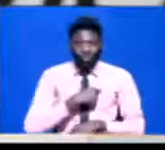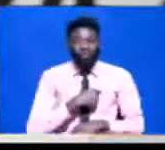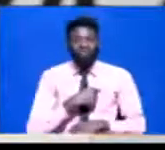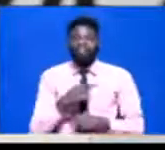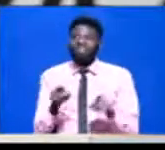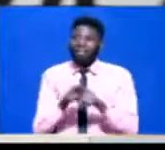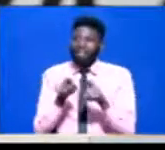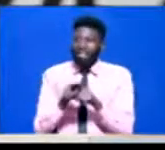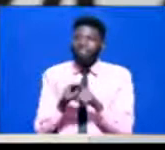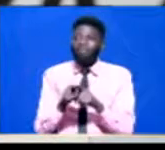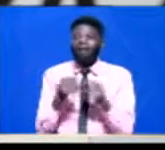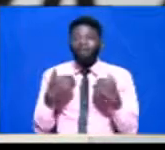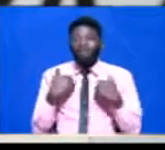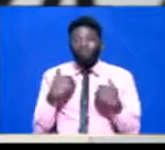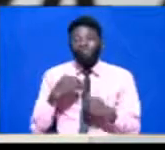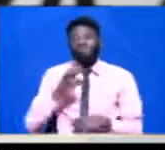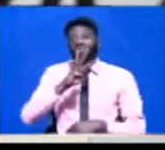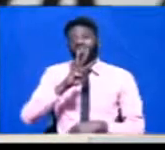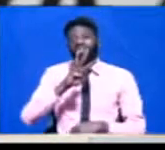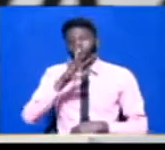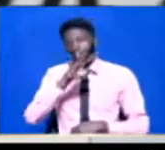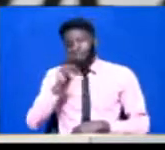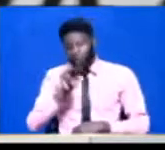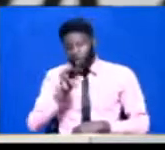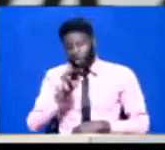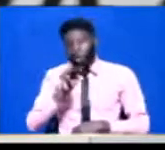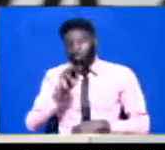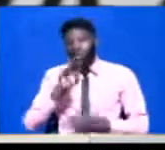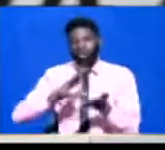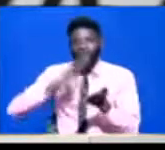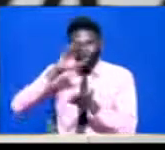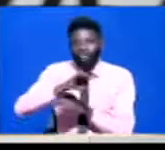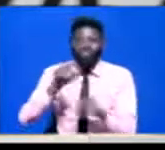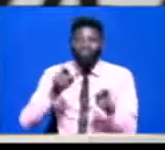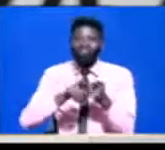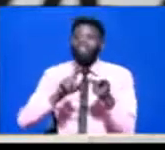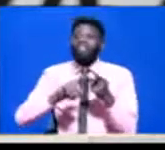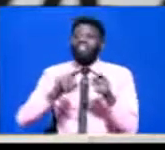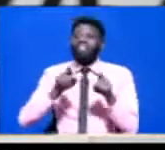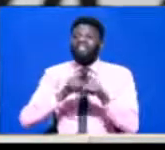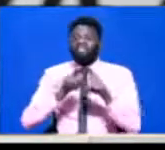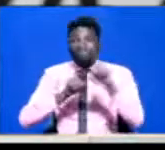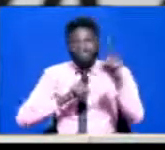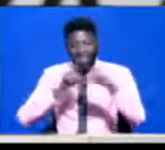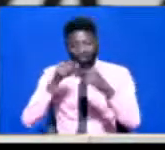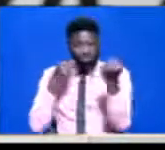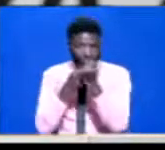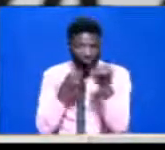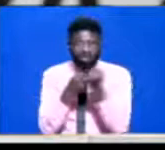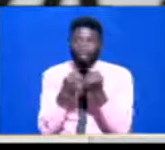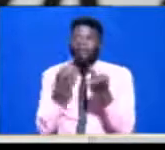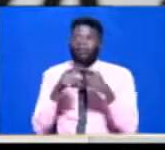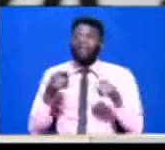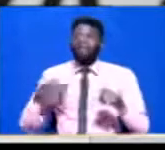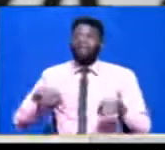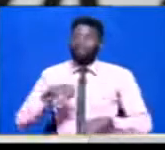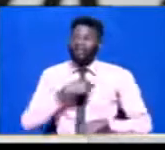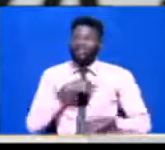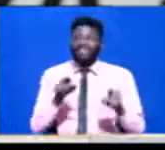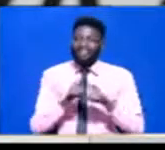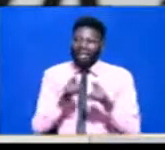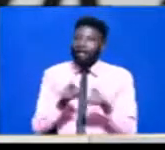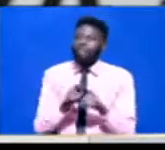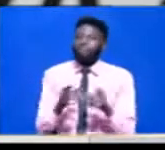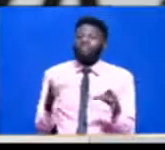of 45 million shillings. We have our travel kit sponsorship. But also, I think we've been able to combine two